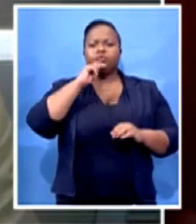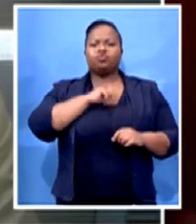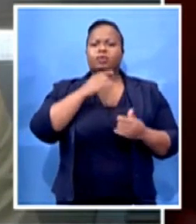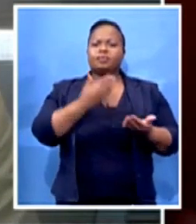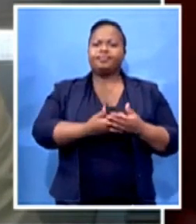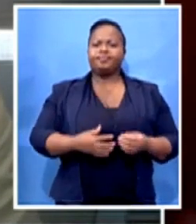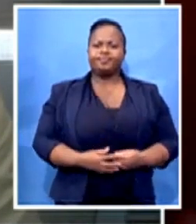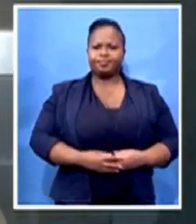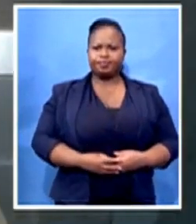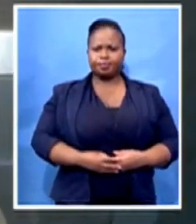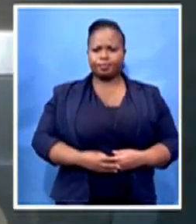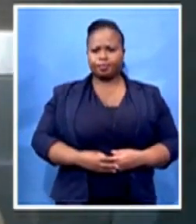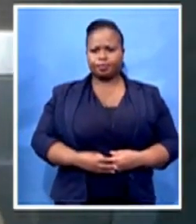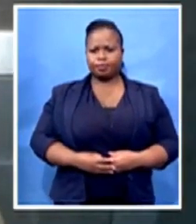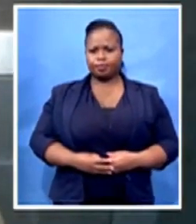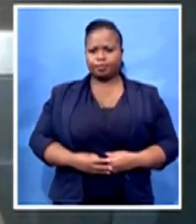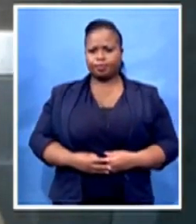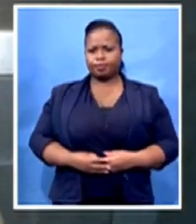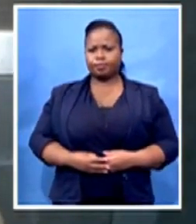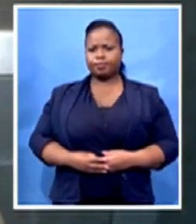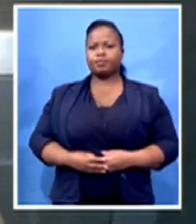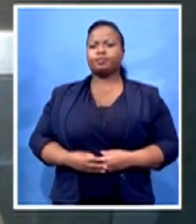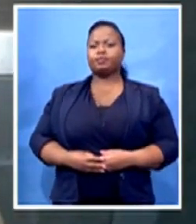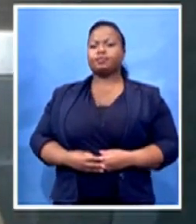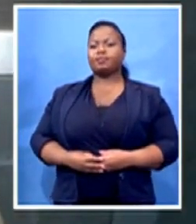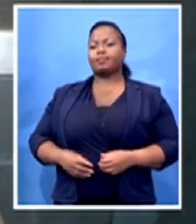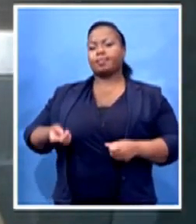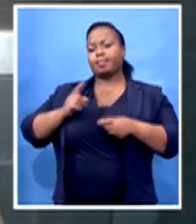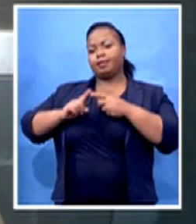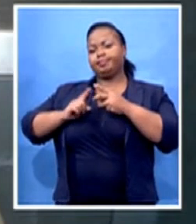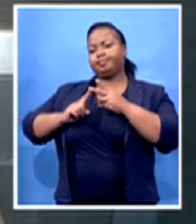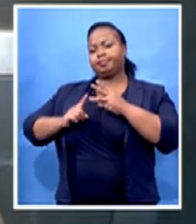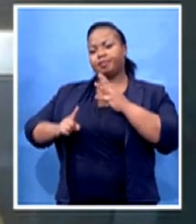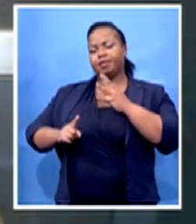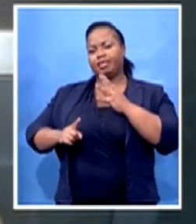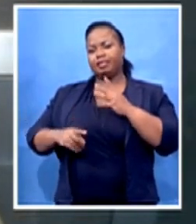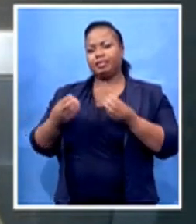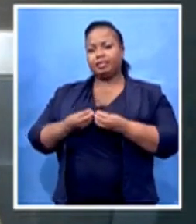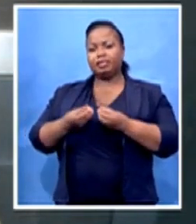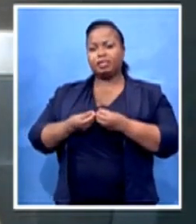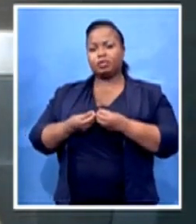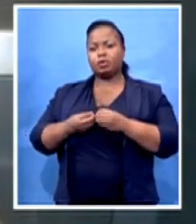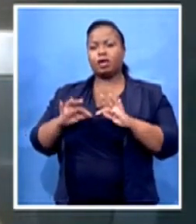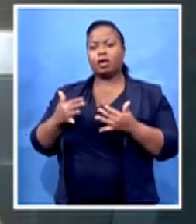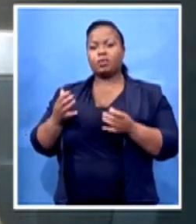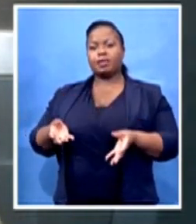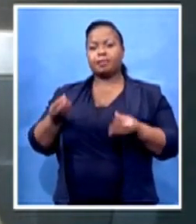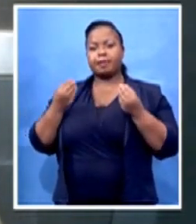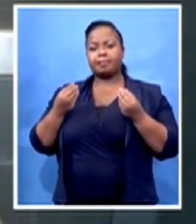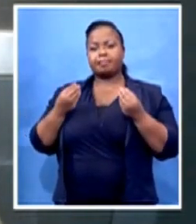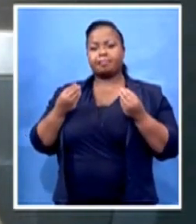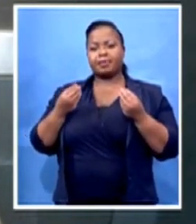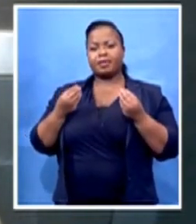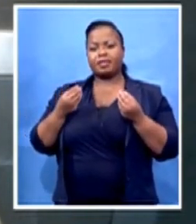So I think there's a couple of things there on how they obtain the credentials. But let's just start with